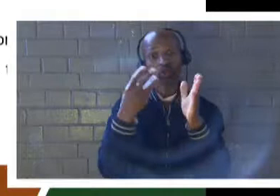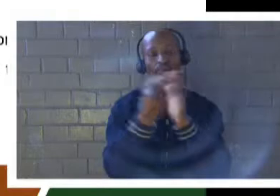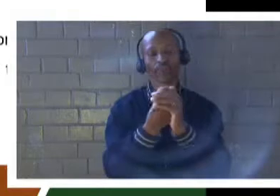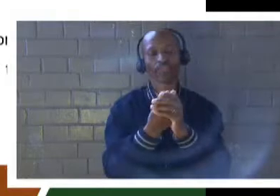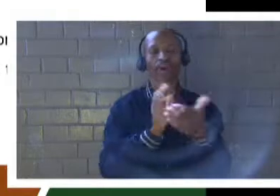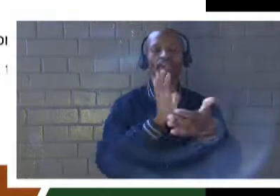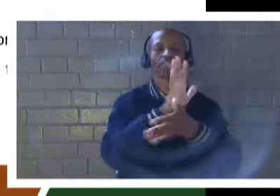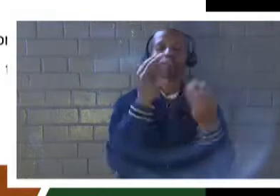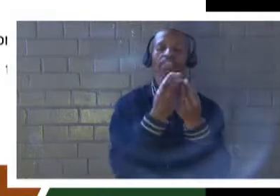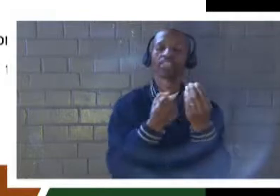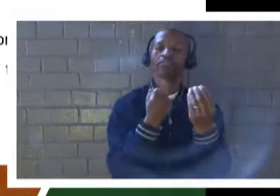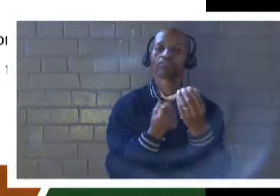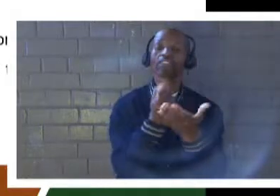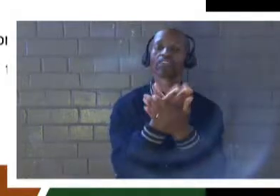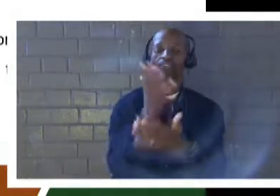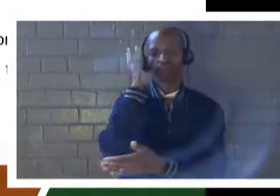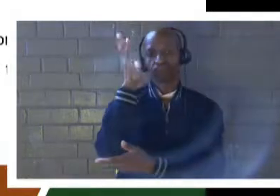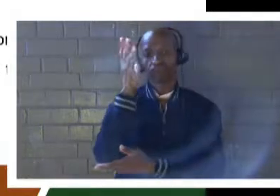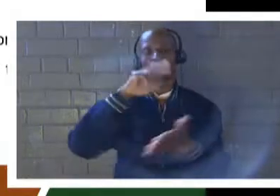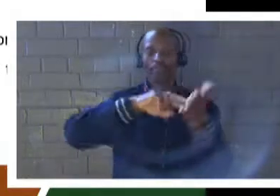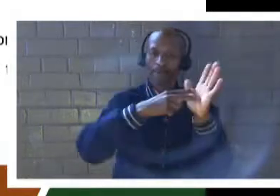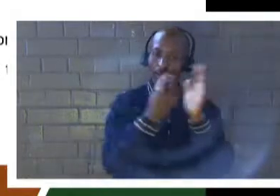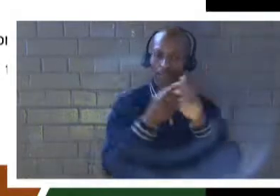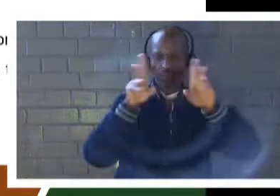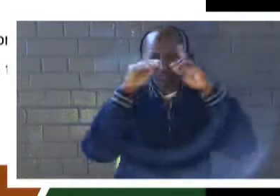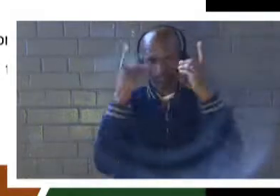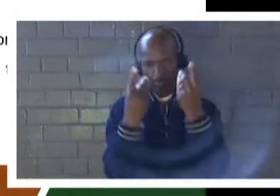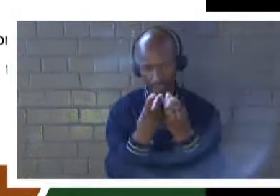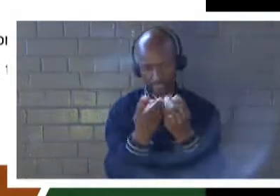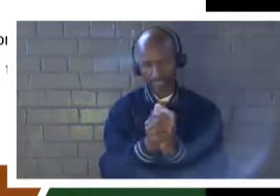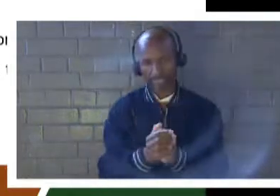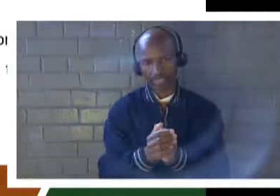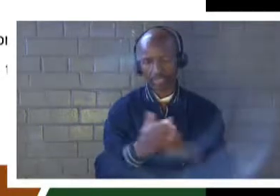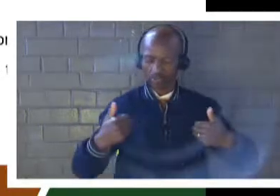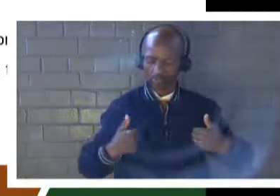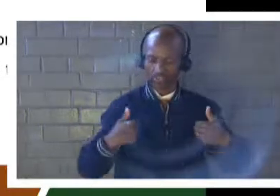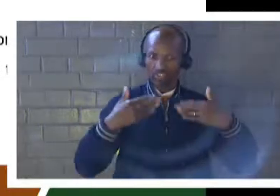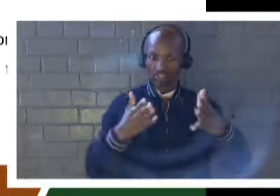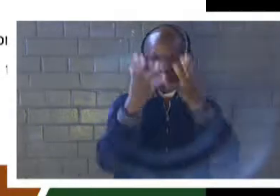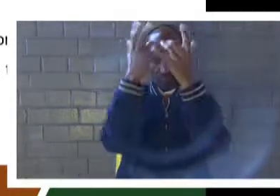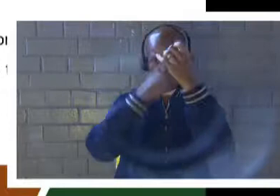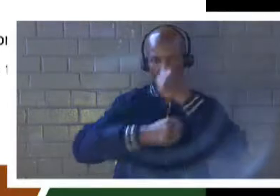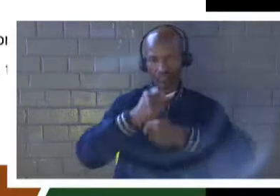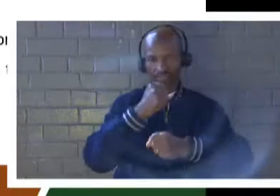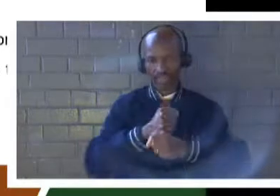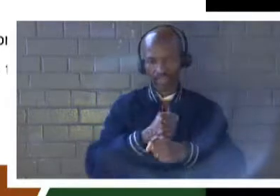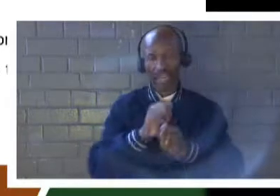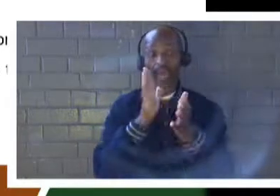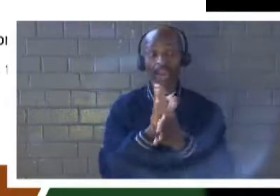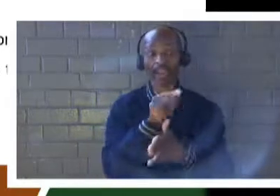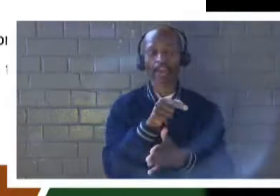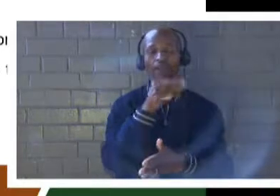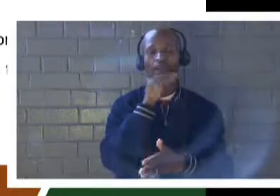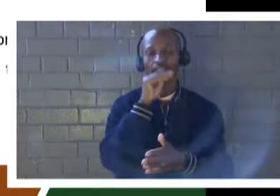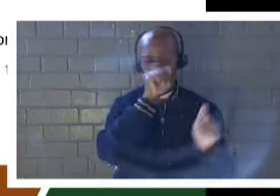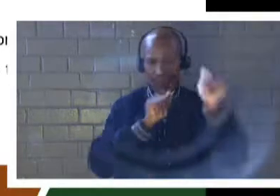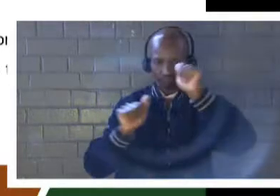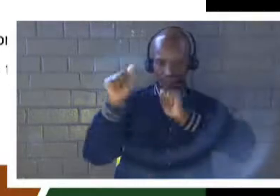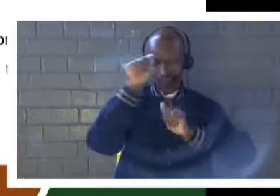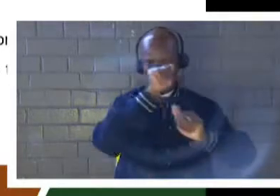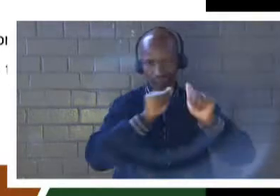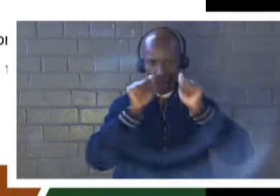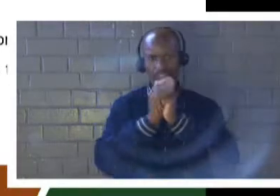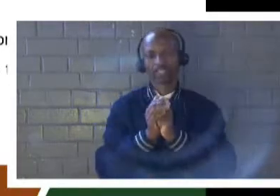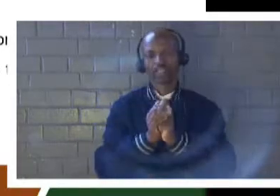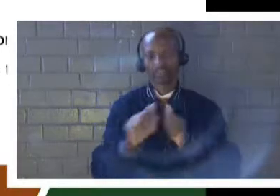against what was presented or planned by the department at the start of the financial year, and therefore assesses the actual